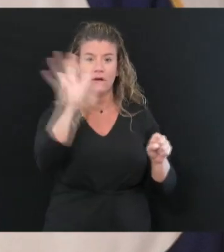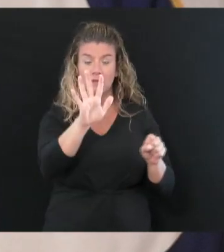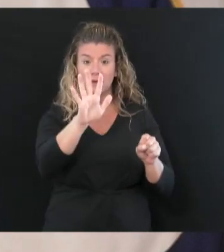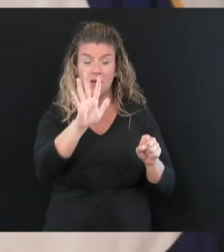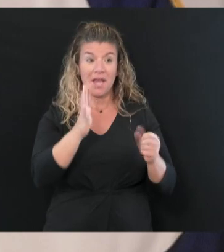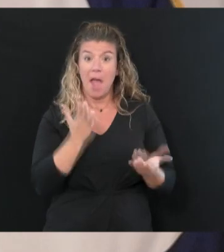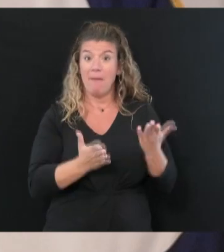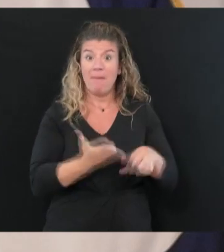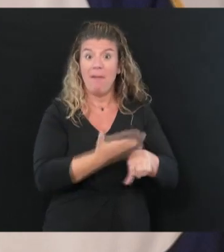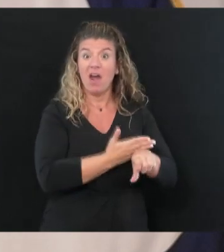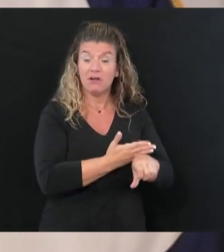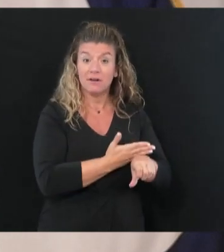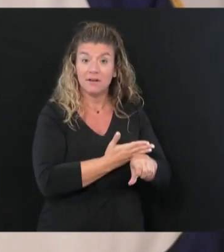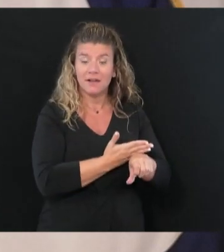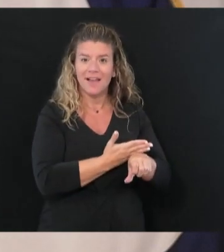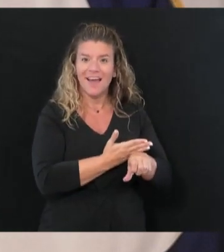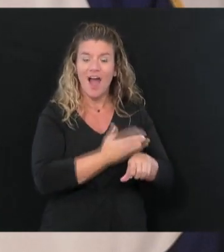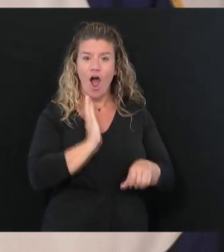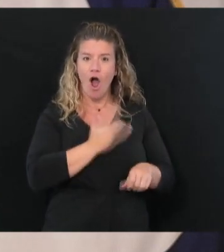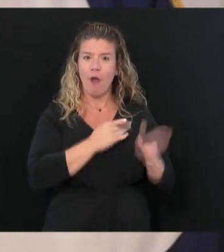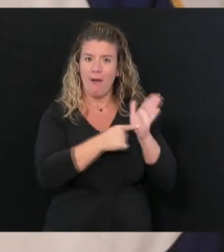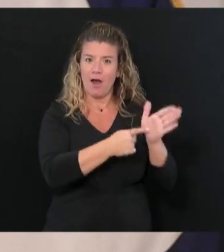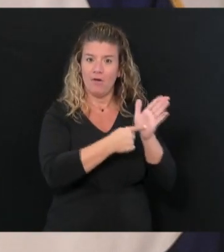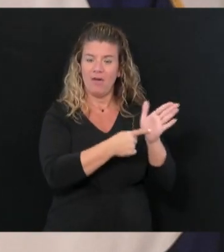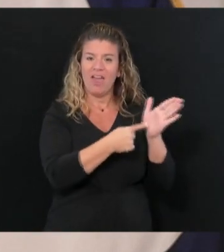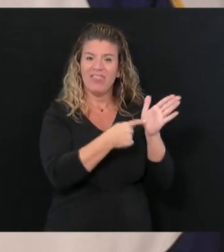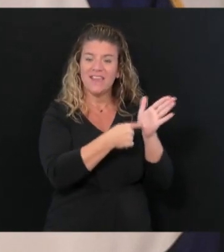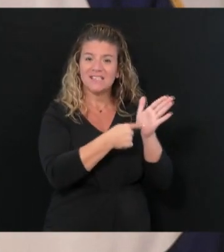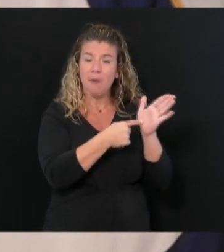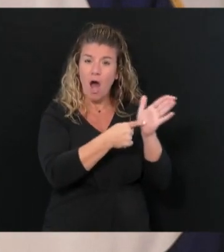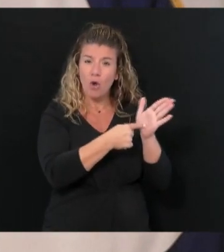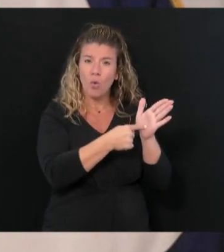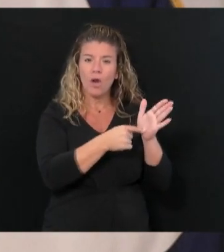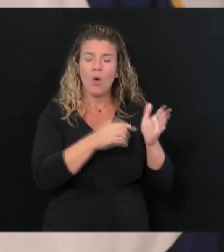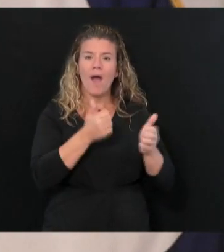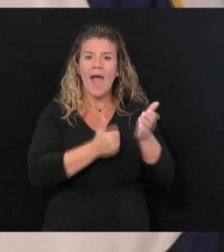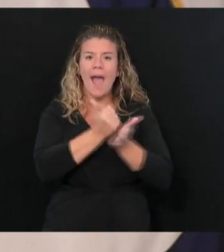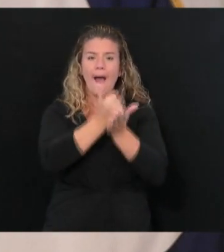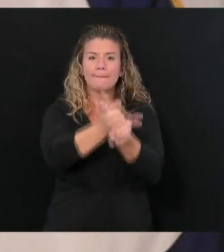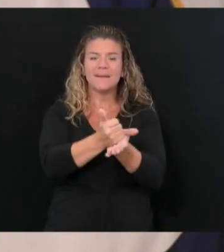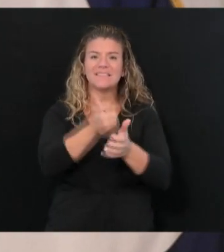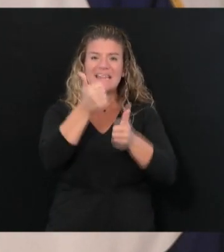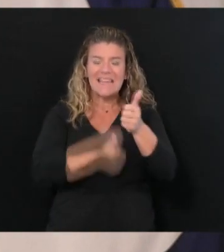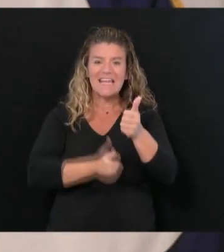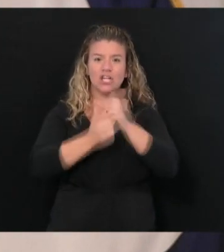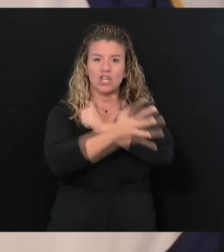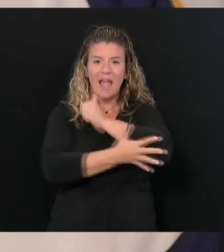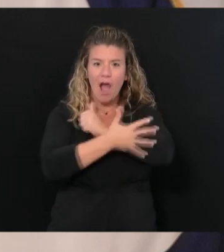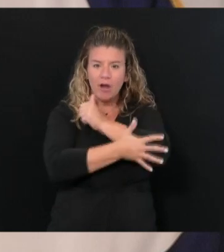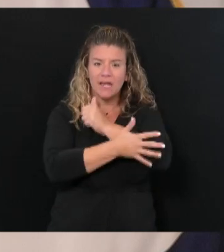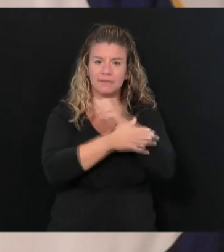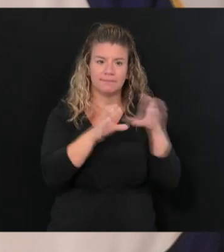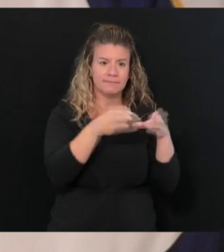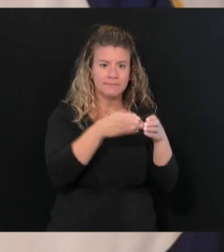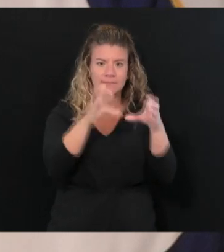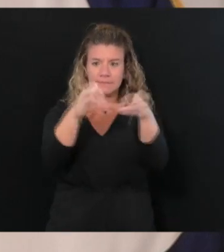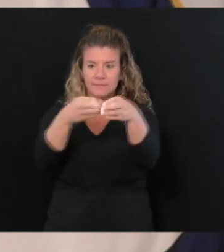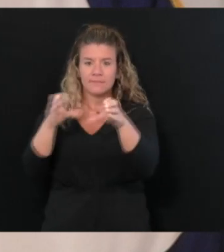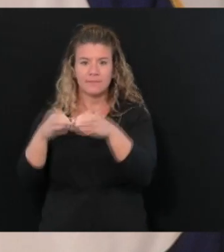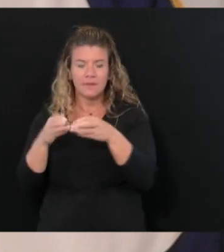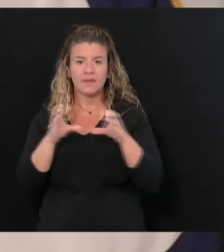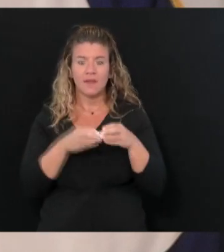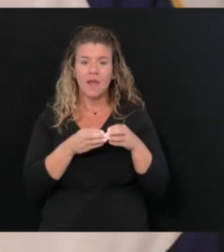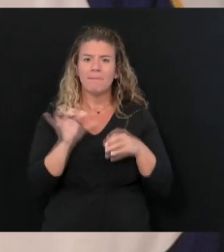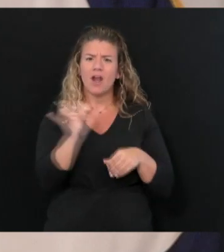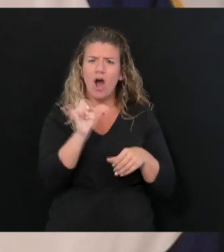does incentivize us on a county by county basis, but a model that is more tailored for West Virginia